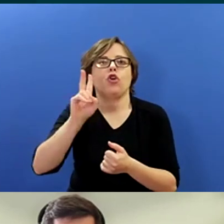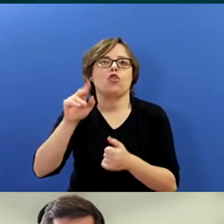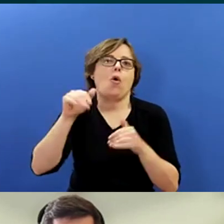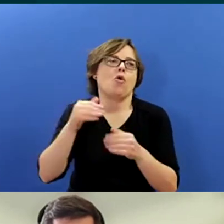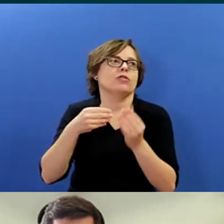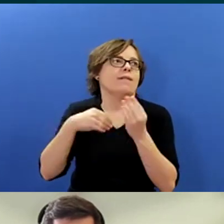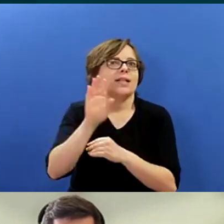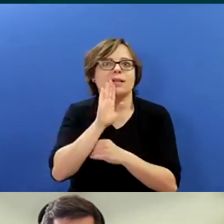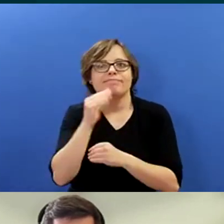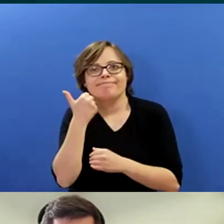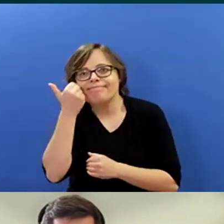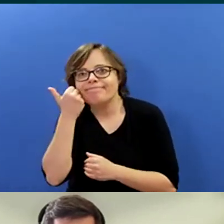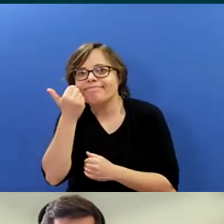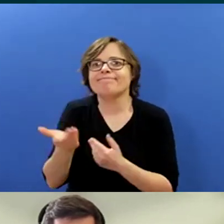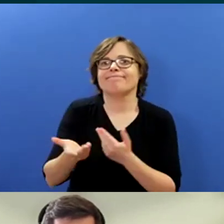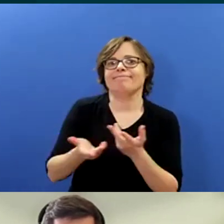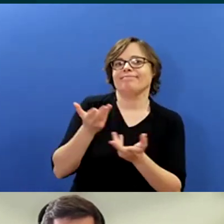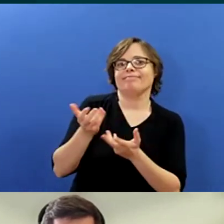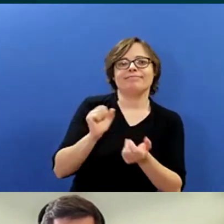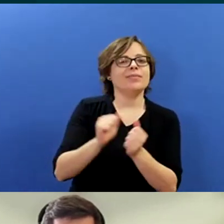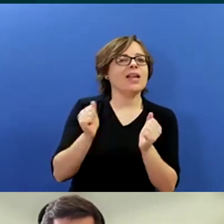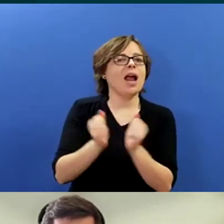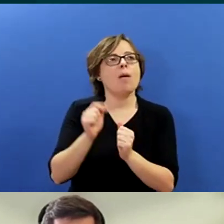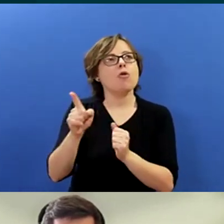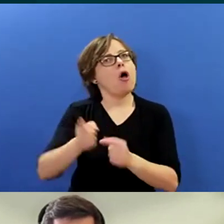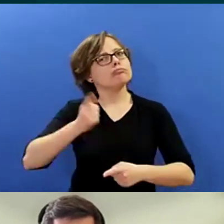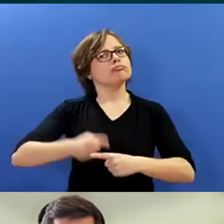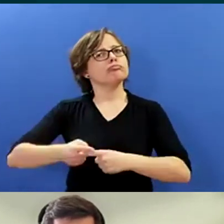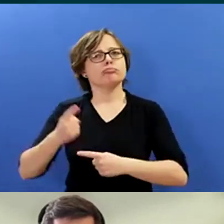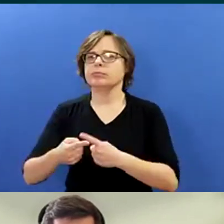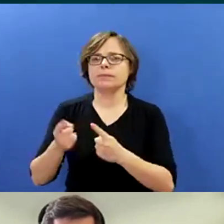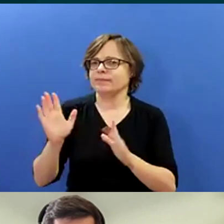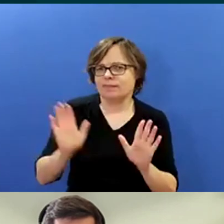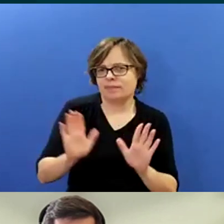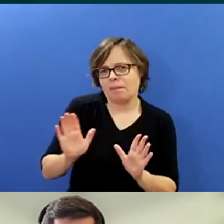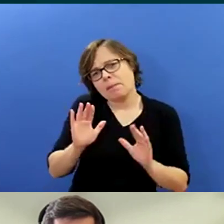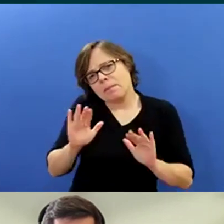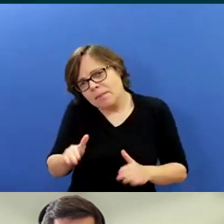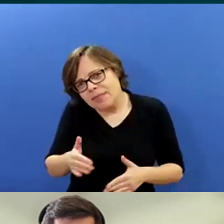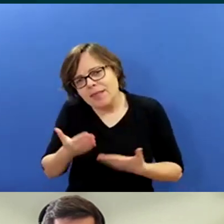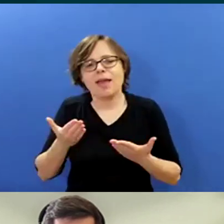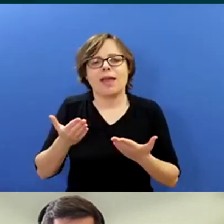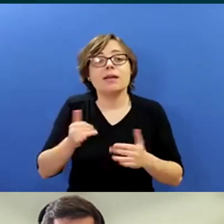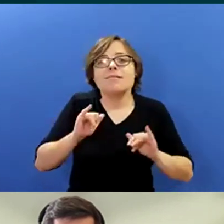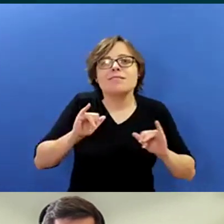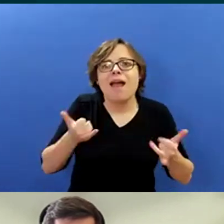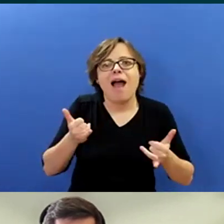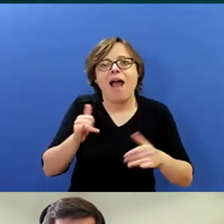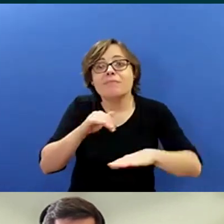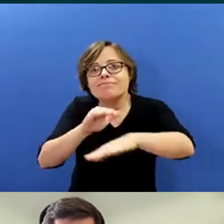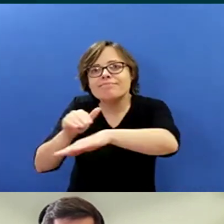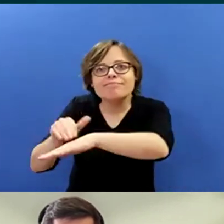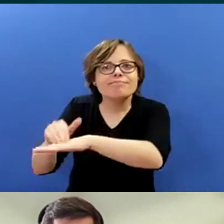are not as willing as other people to participate actually, and how can you reach them? How can you maybe also